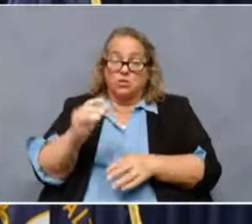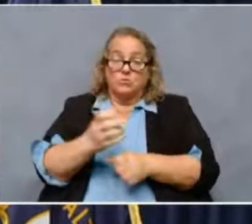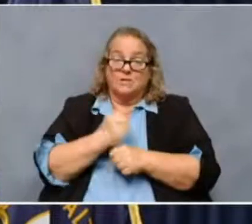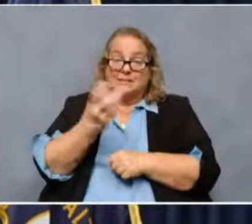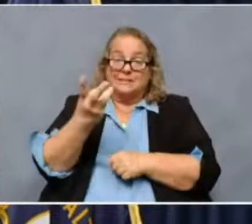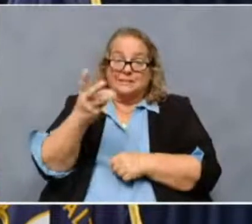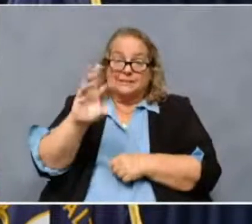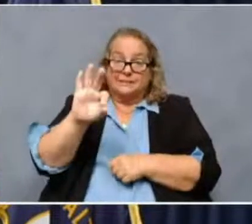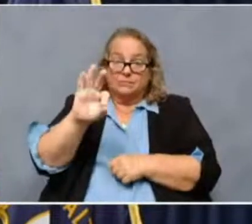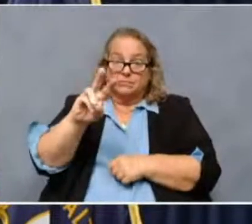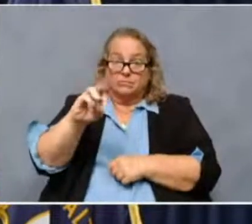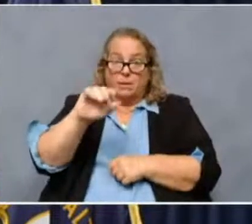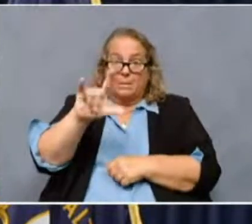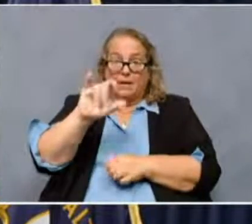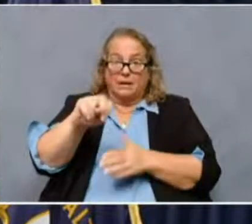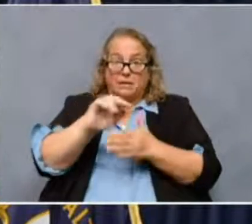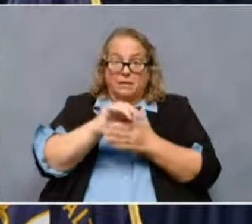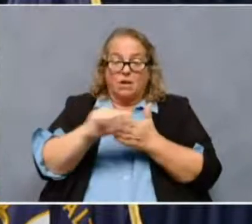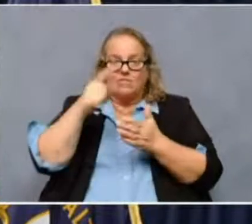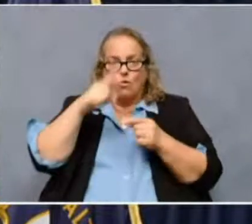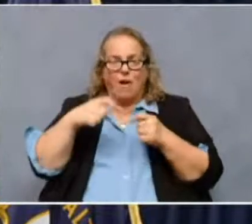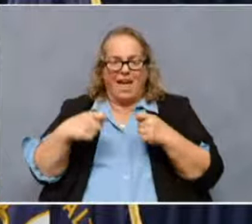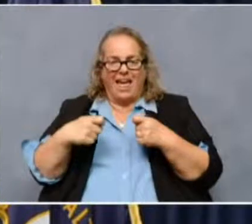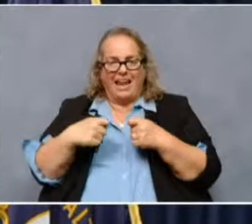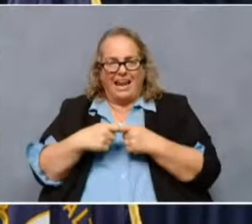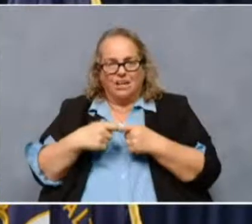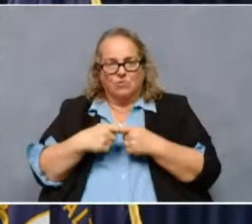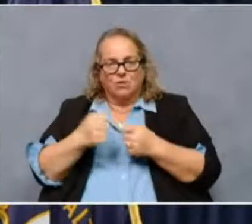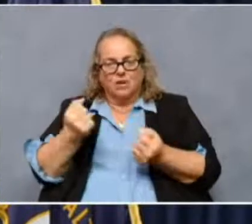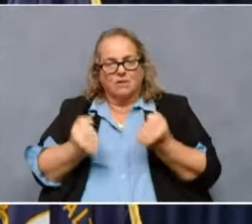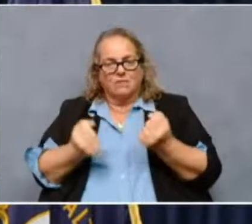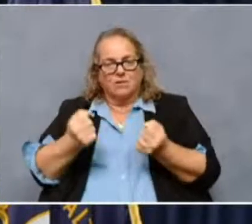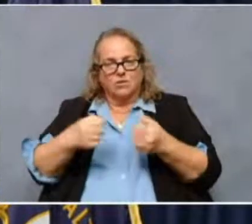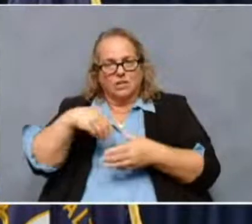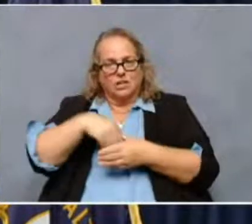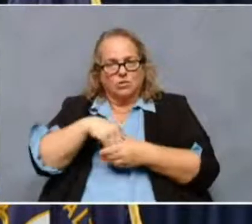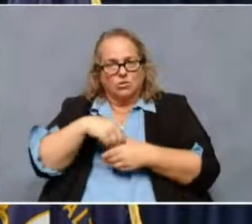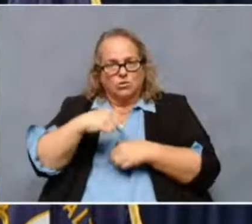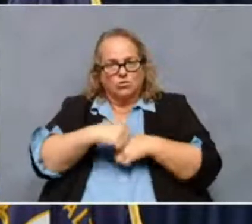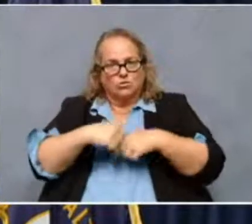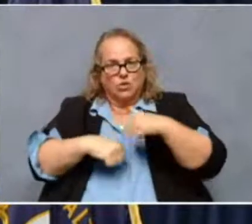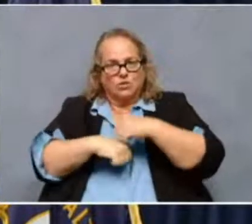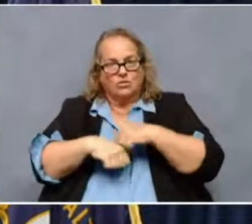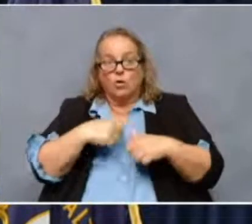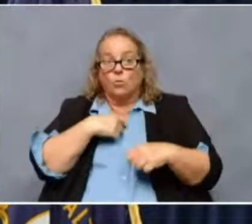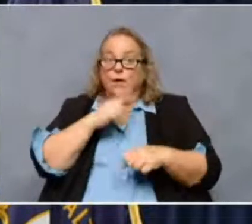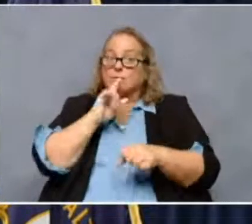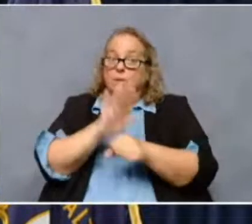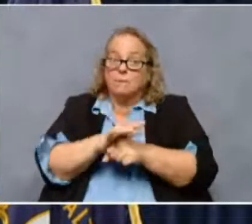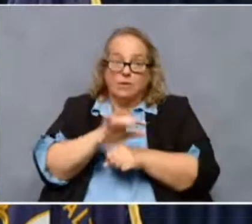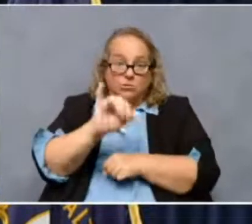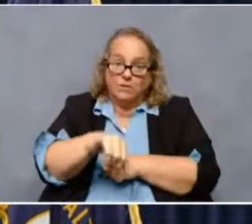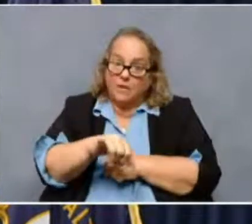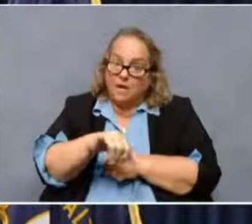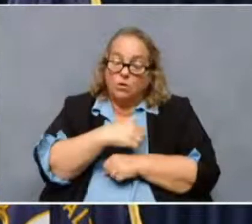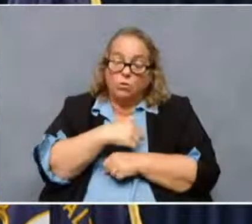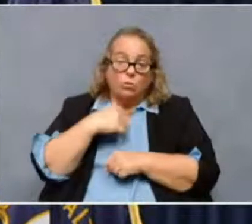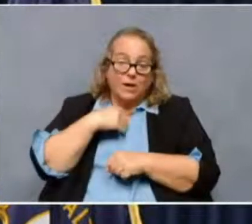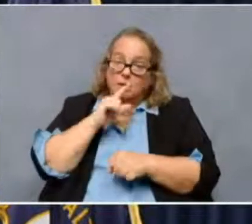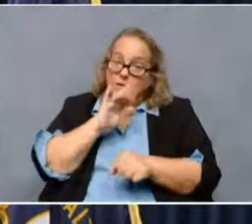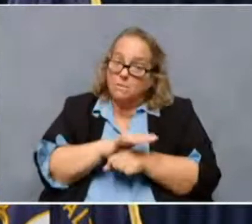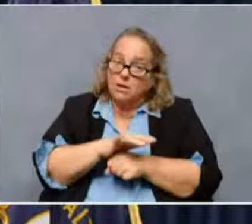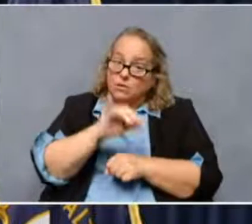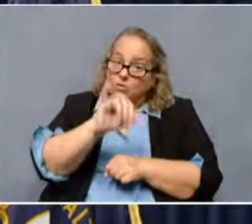for electric vehicle infrastructure. Listen, we're committed to that being the future. We committed that when we committed to